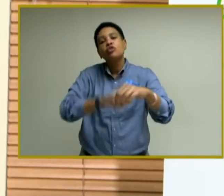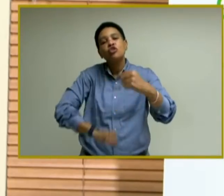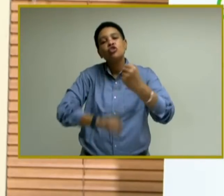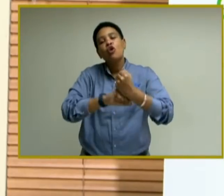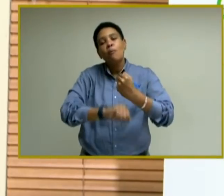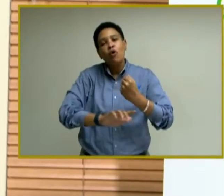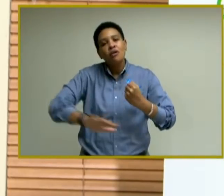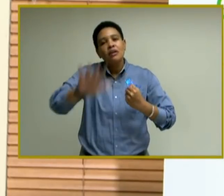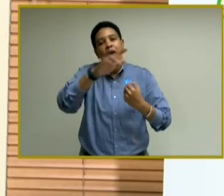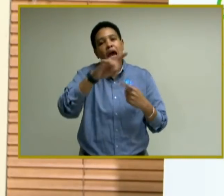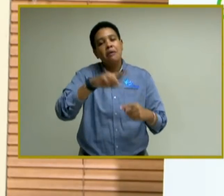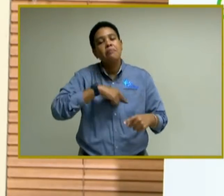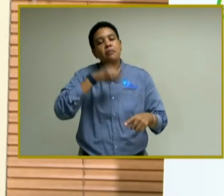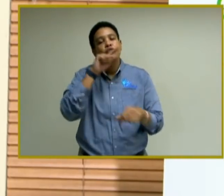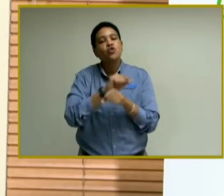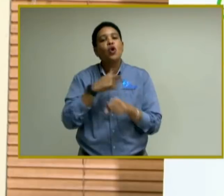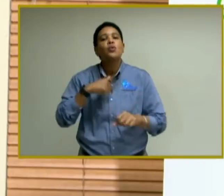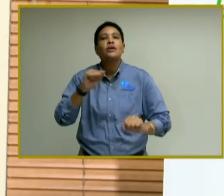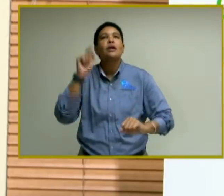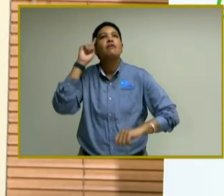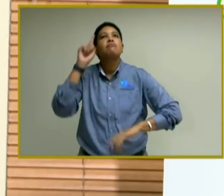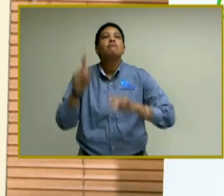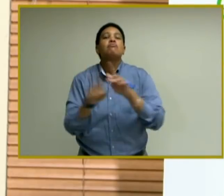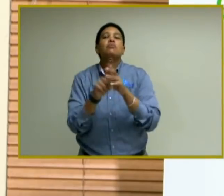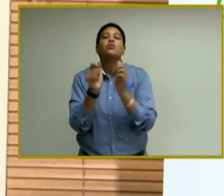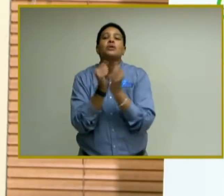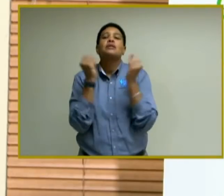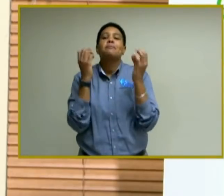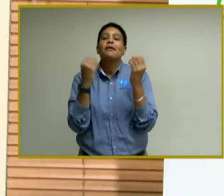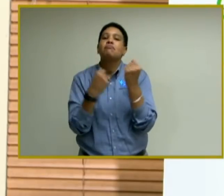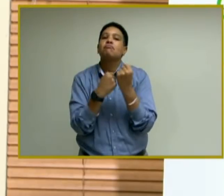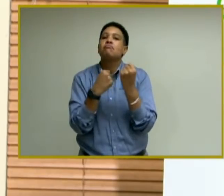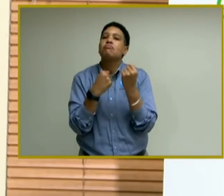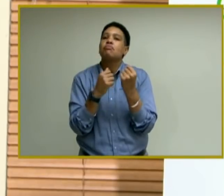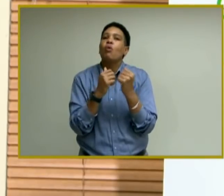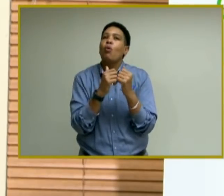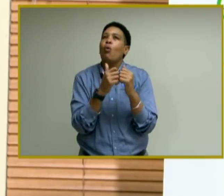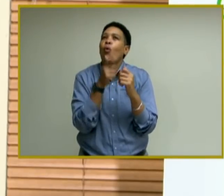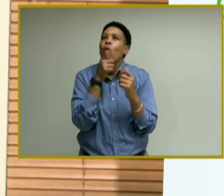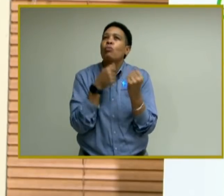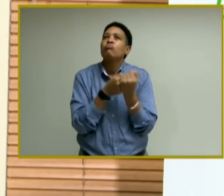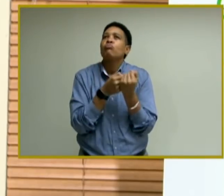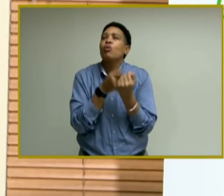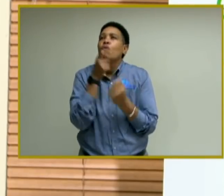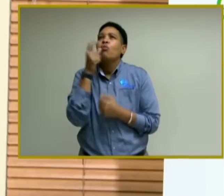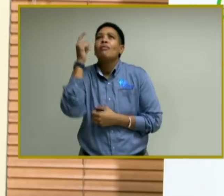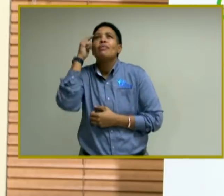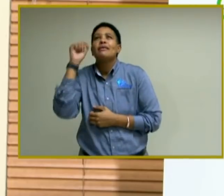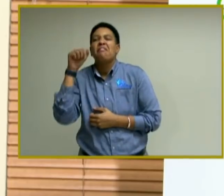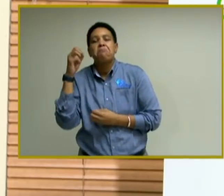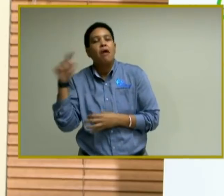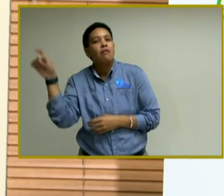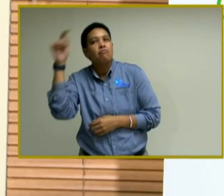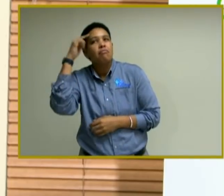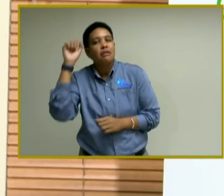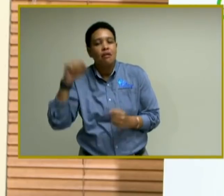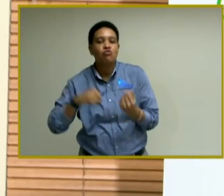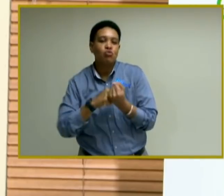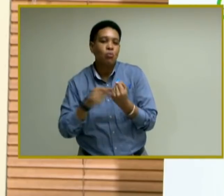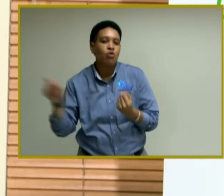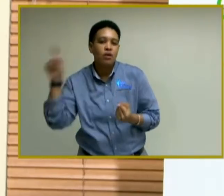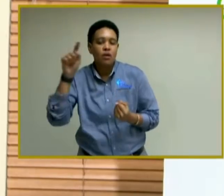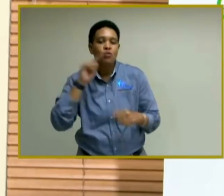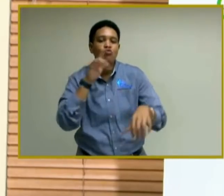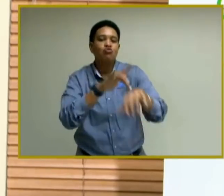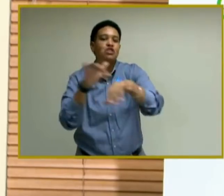support. And I'm sure we can come up with a number of names in that regard. So let's reach out, let's think of others. And of course,